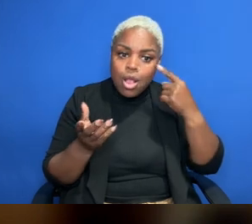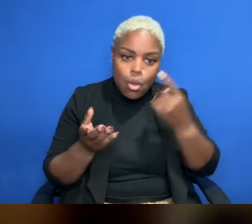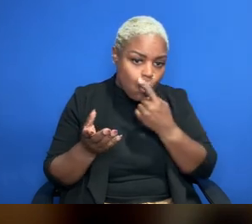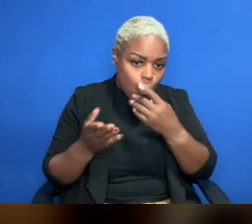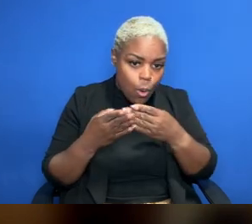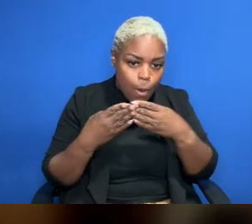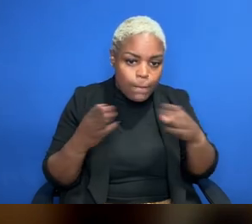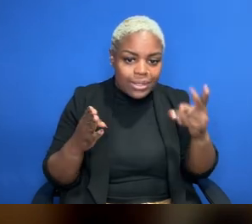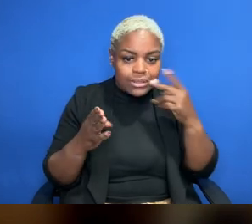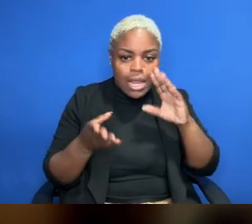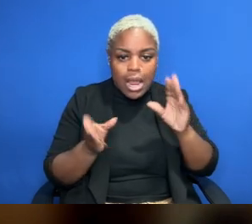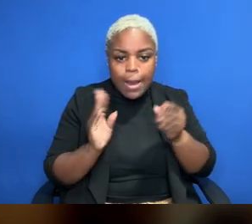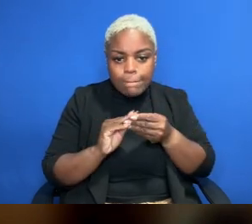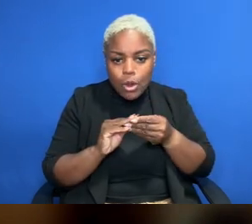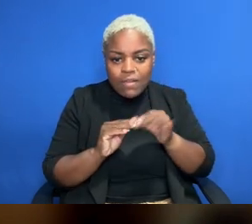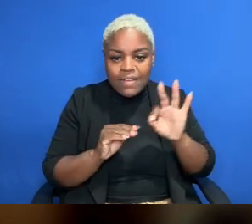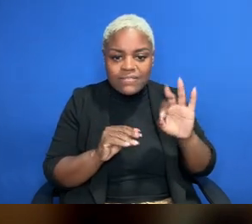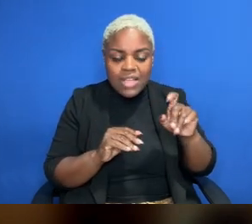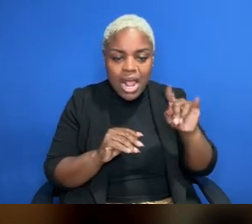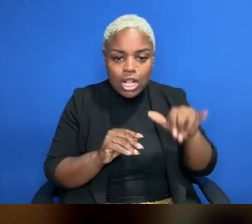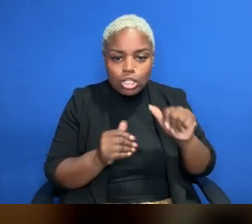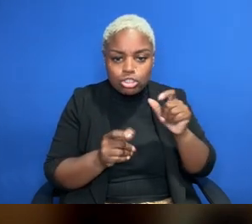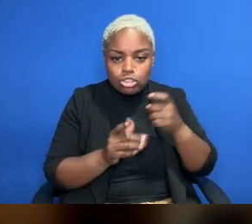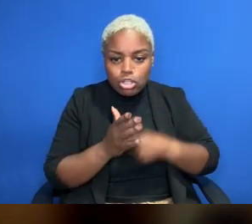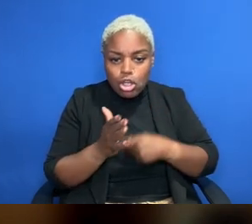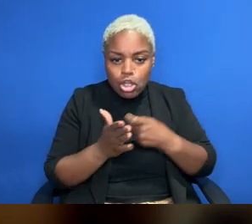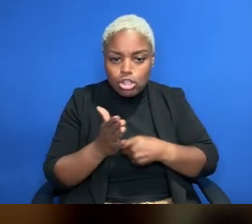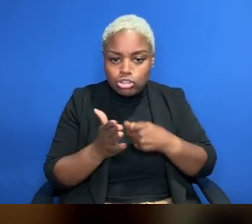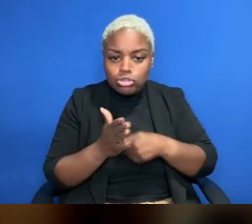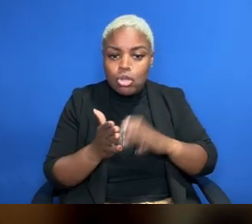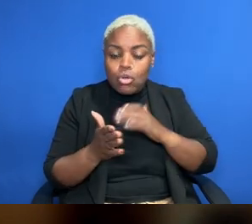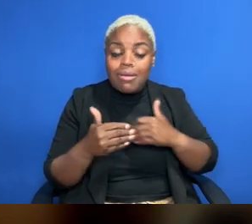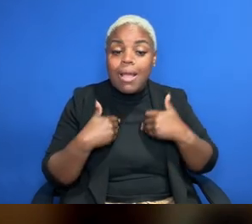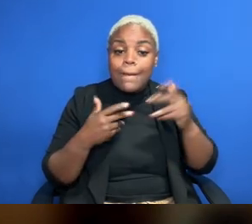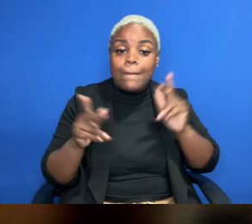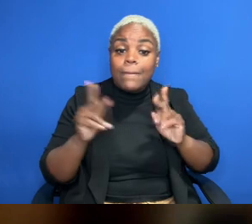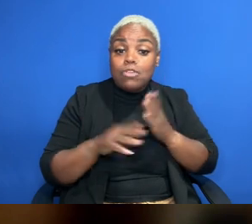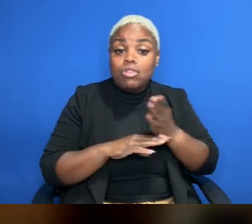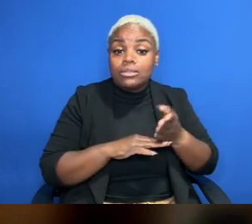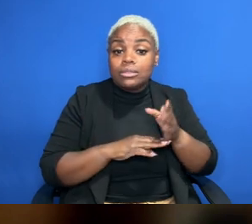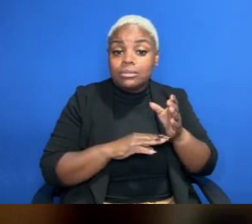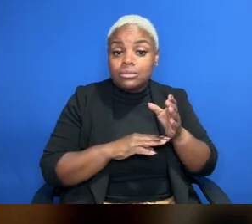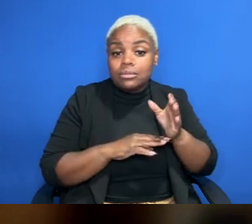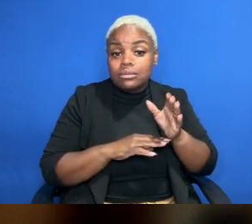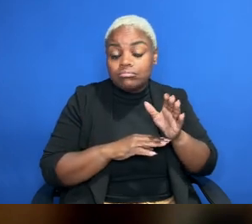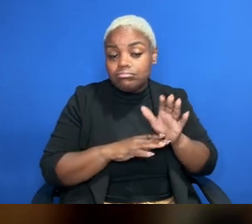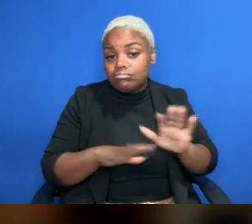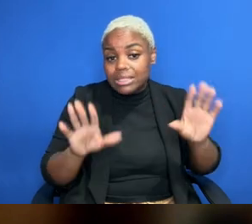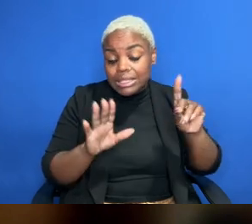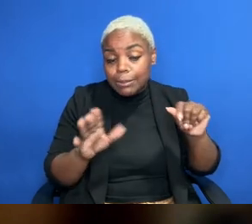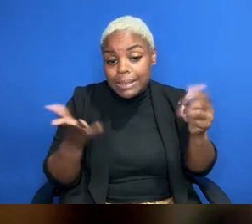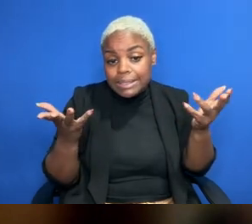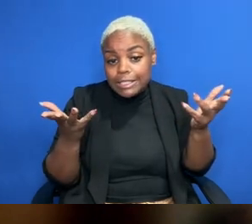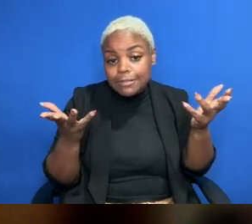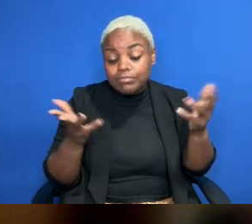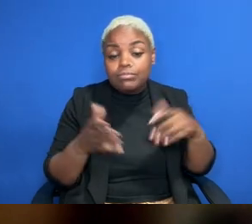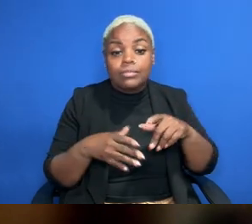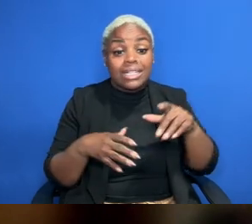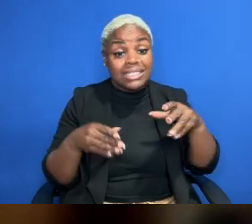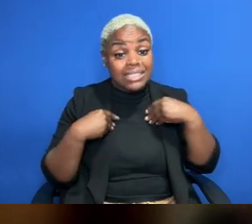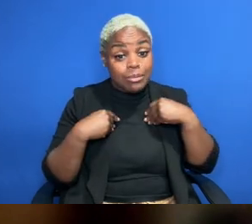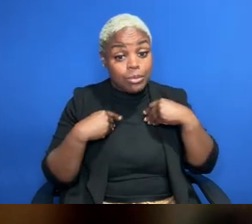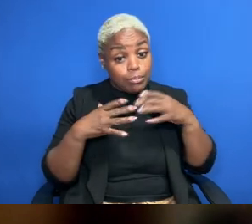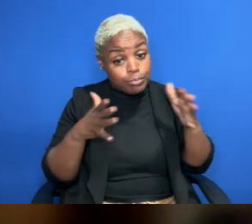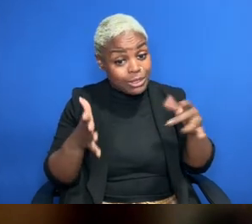And also, it is eye-opening to see the amount of felony charges on our young people across